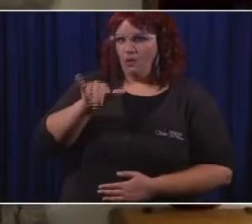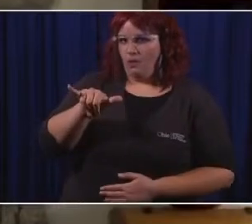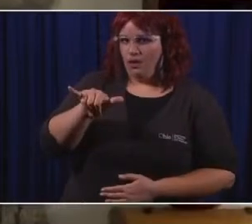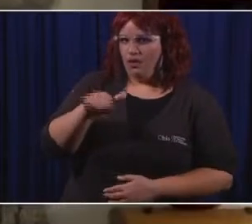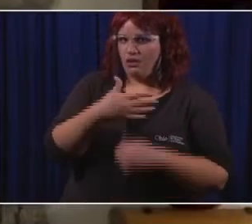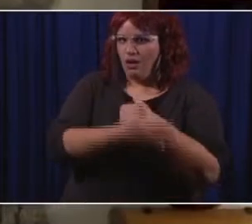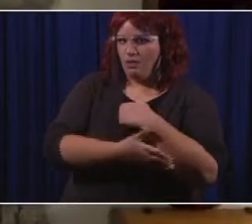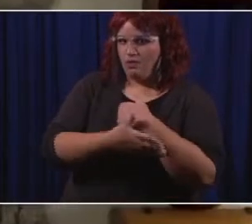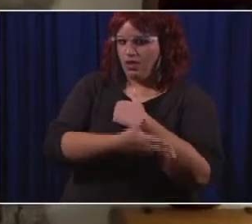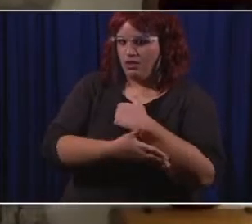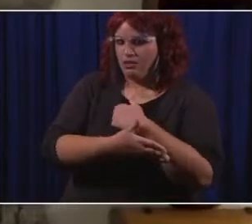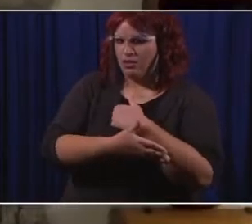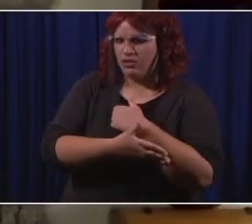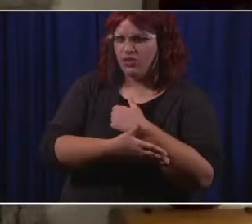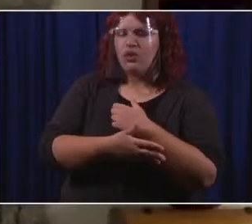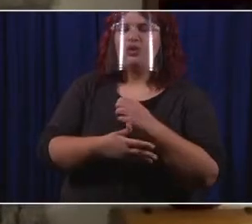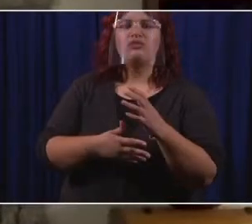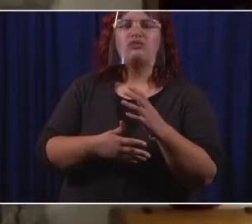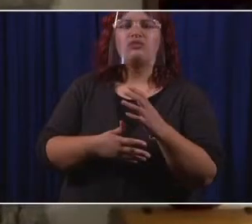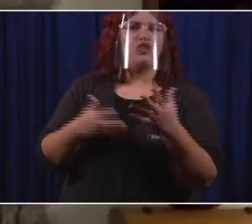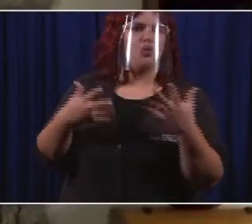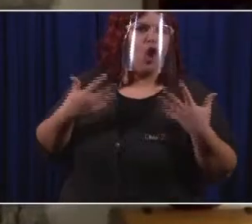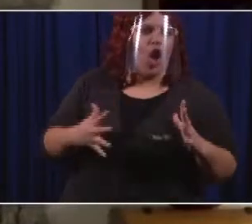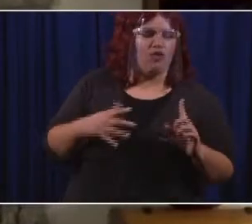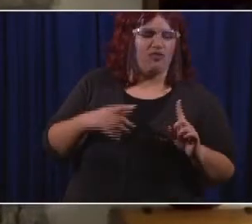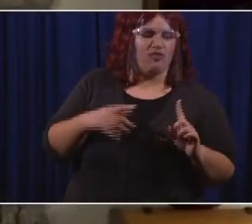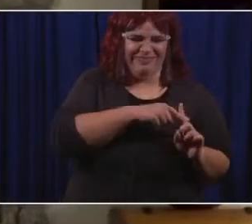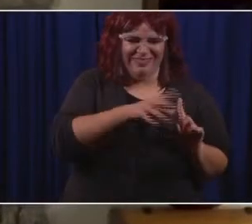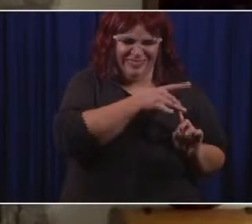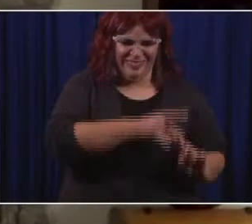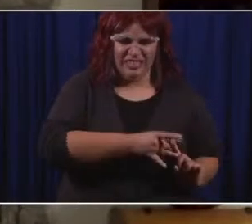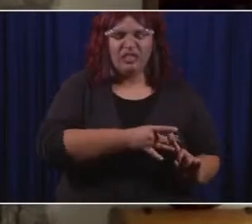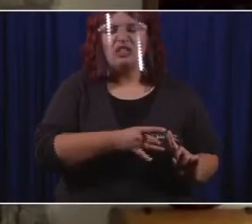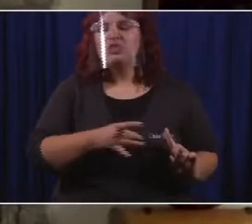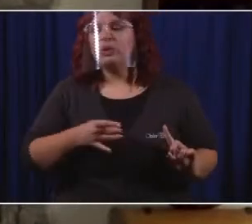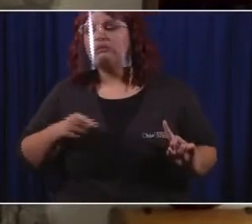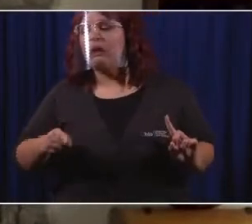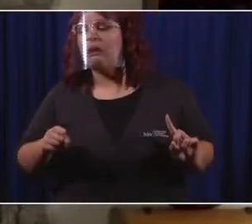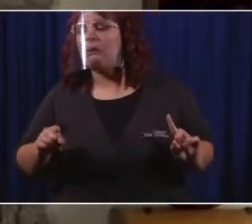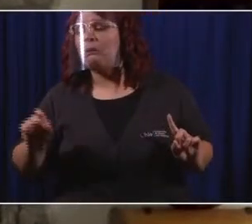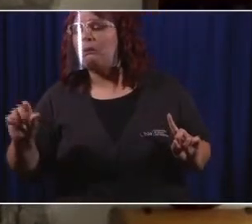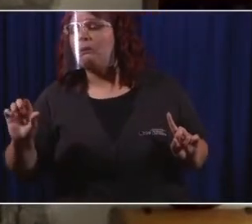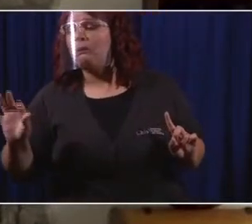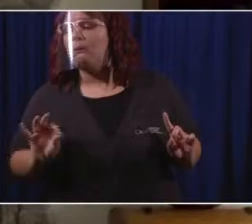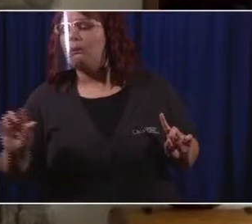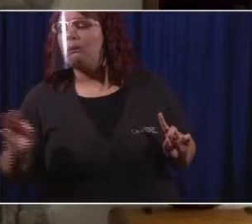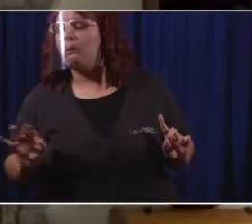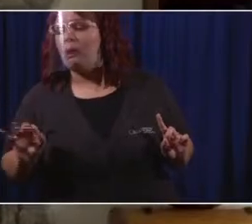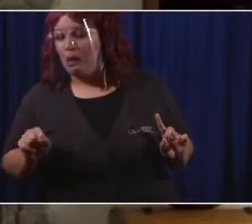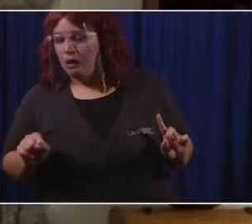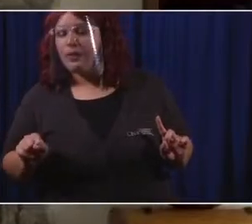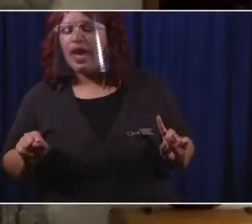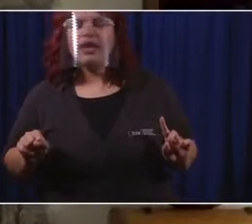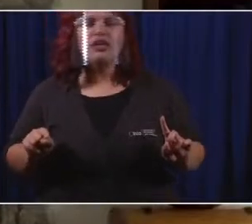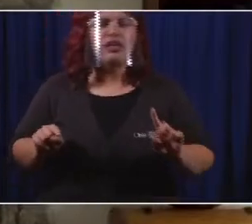numbers now because we did such a good job early on and we did close down early and we did wear masks